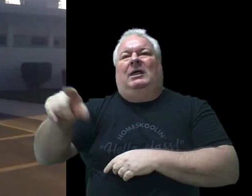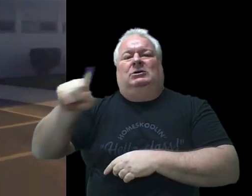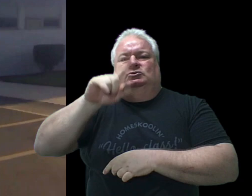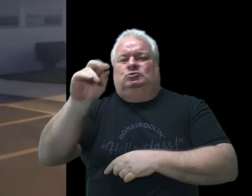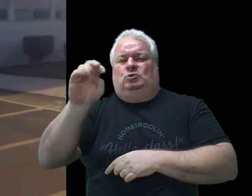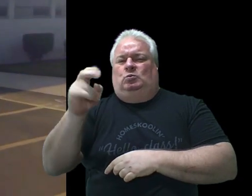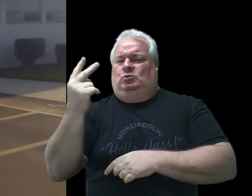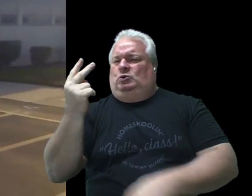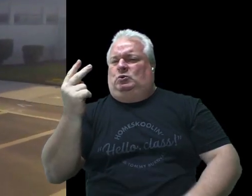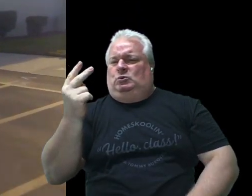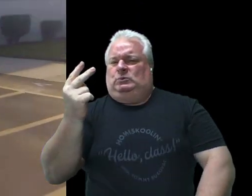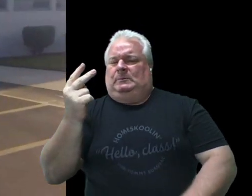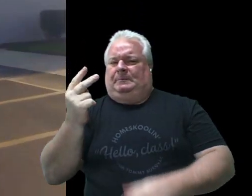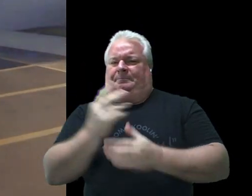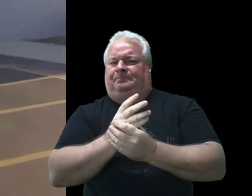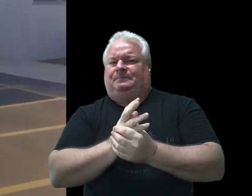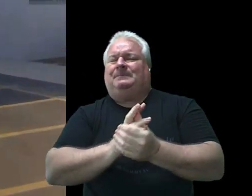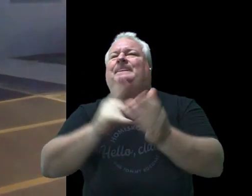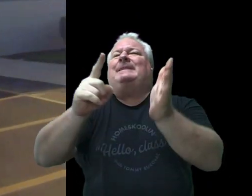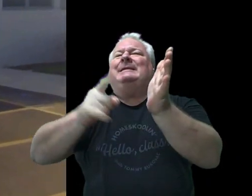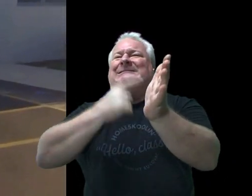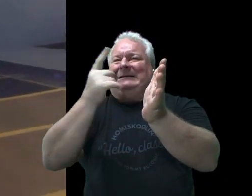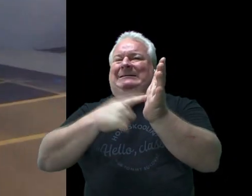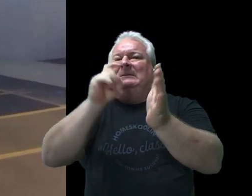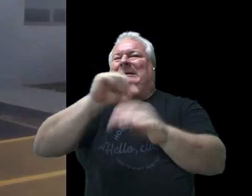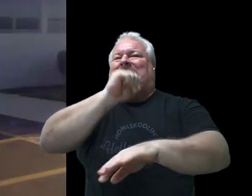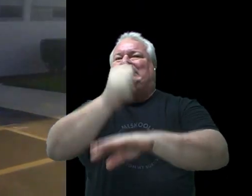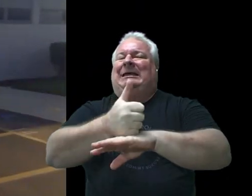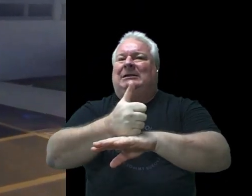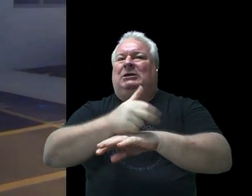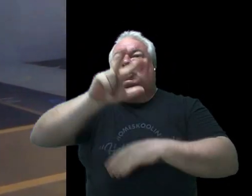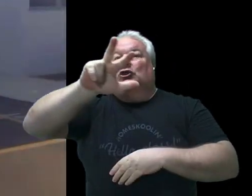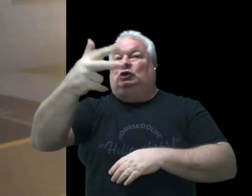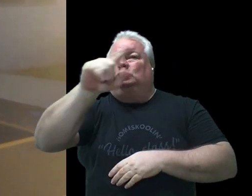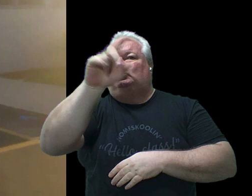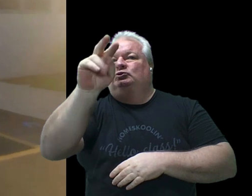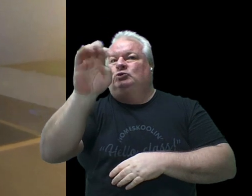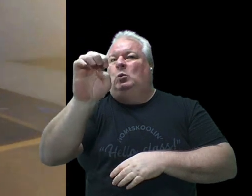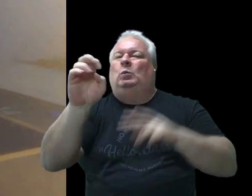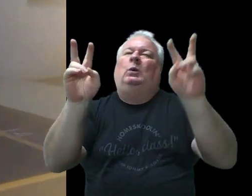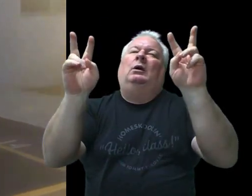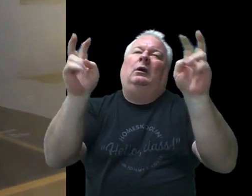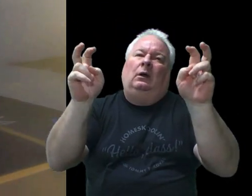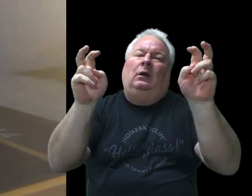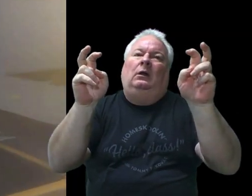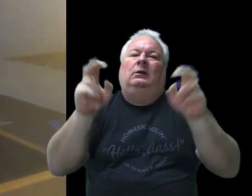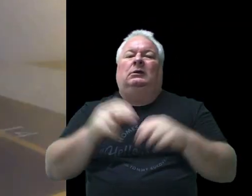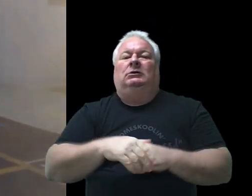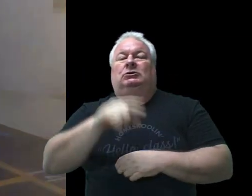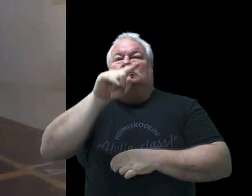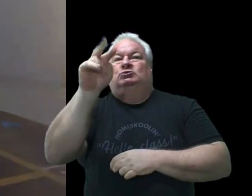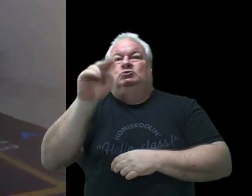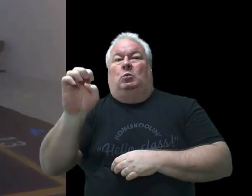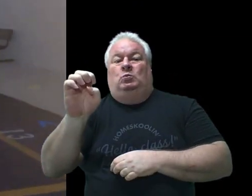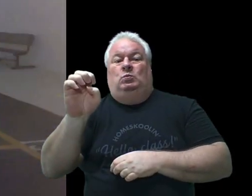That is zone 2. Now, sometimes we're going to have to create a third zone. When that